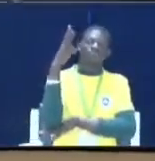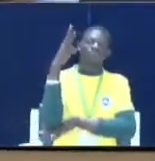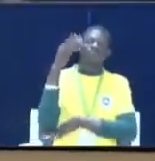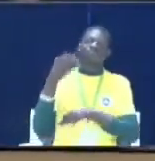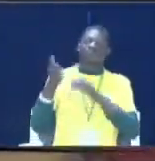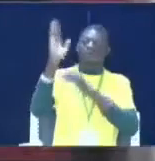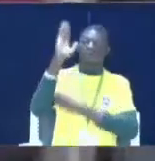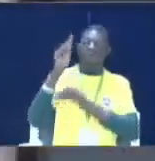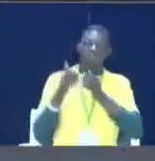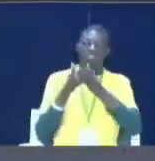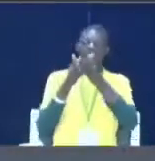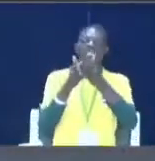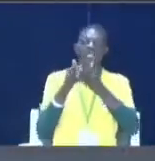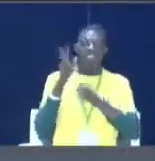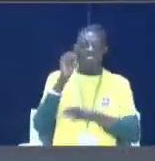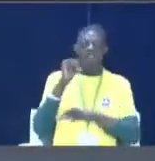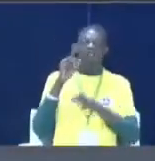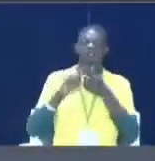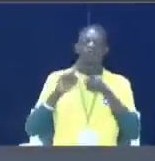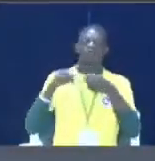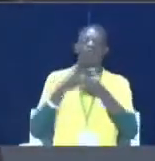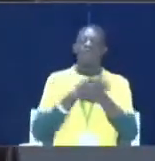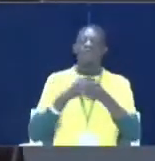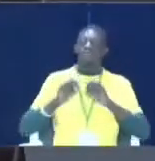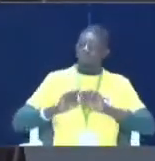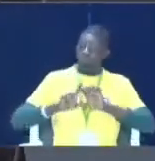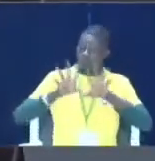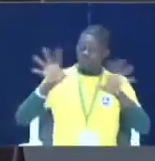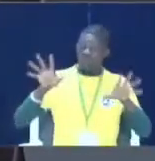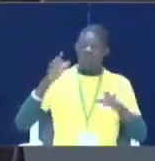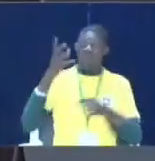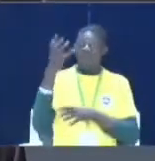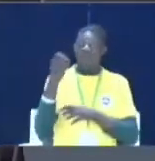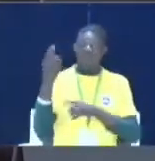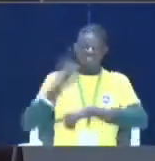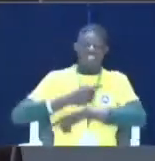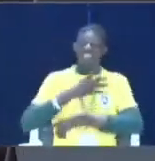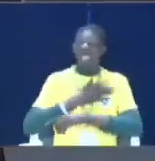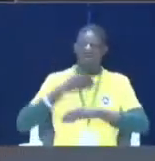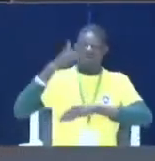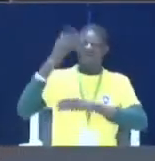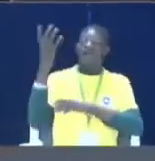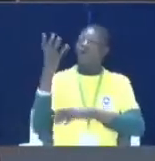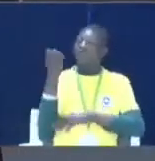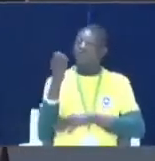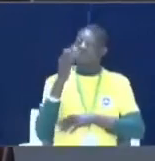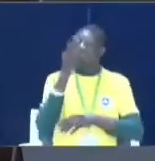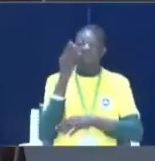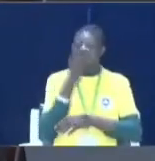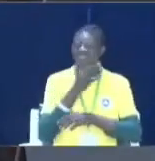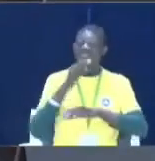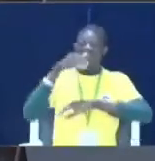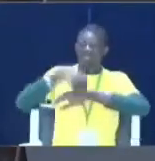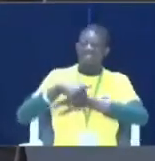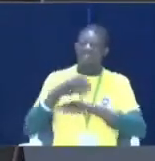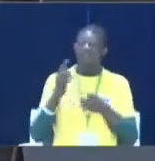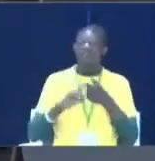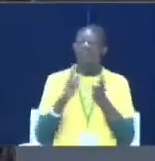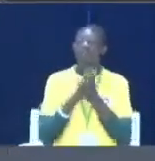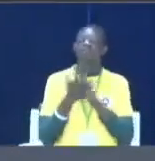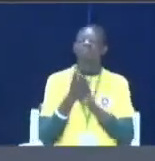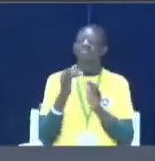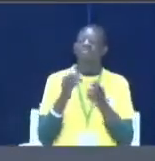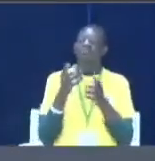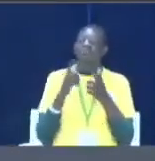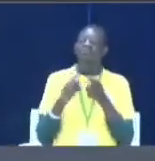God led him to go and stretch him 40 days and 40 nights. You don't want to be stretched and you want to be great. It's a